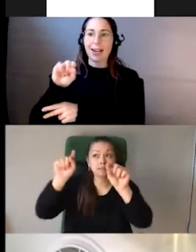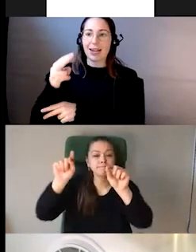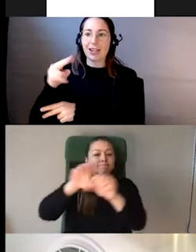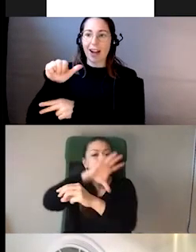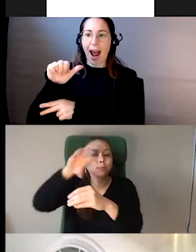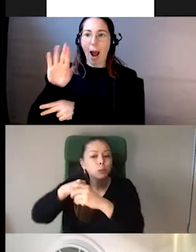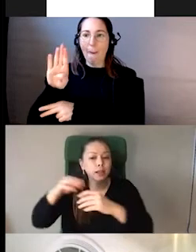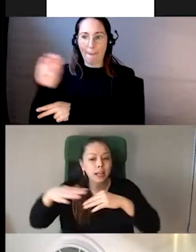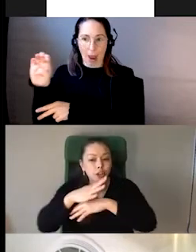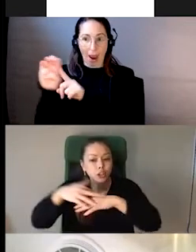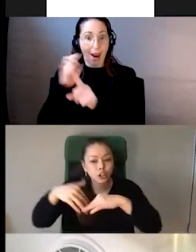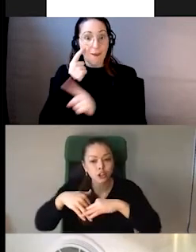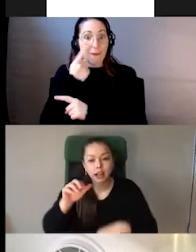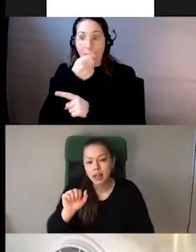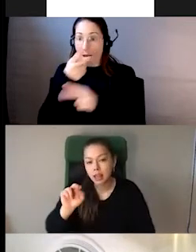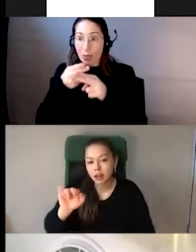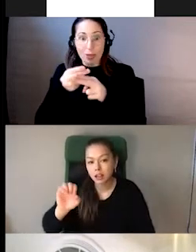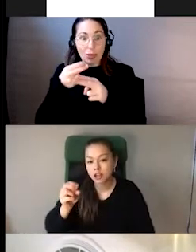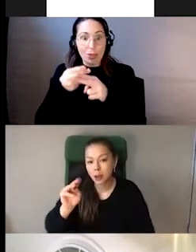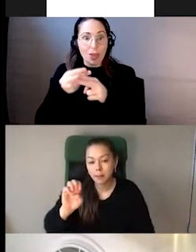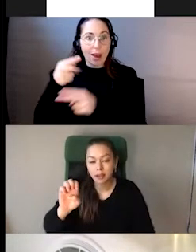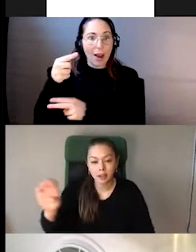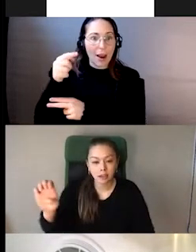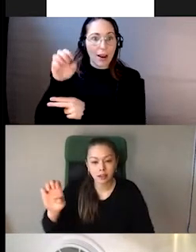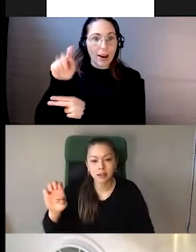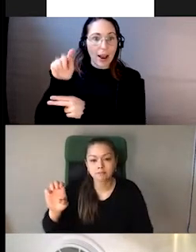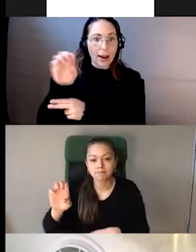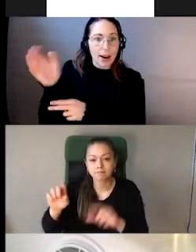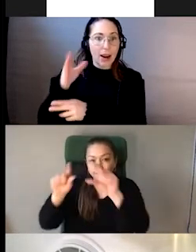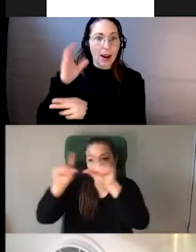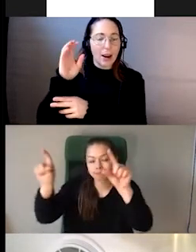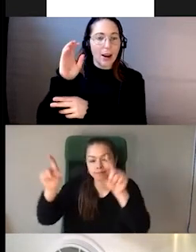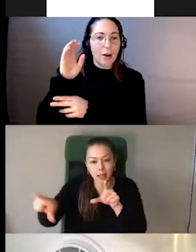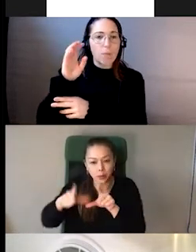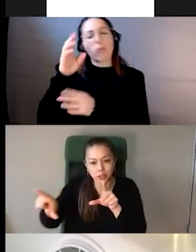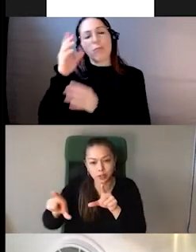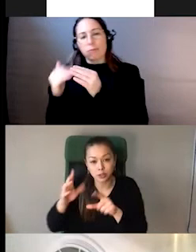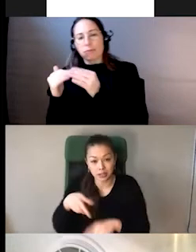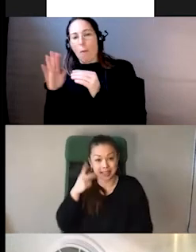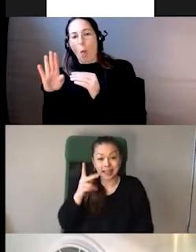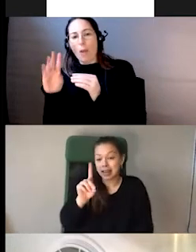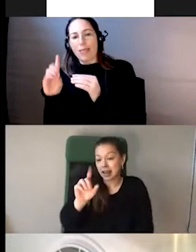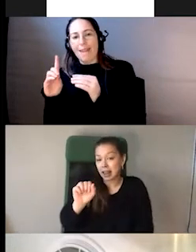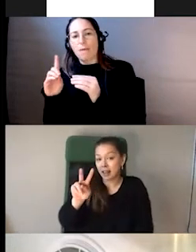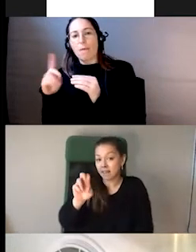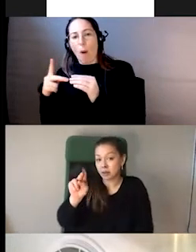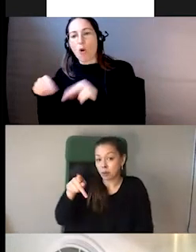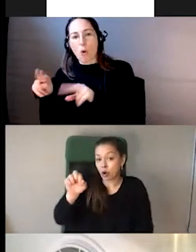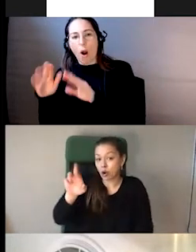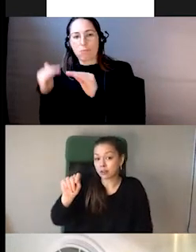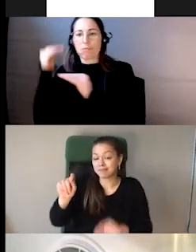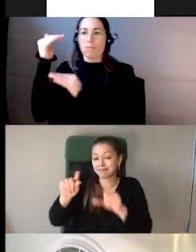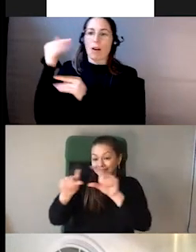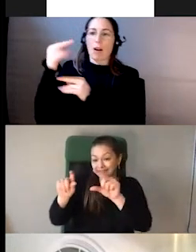see the name Davenport Road, and then the Anishinaabe name Gete Onagaming also. And if you'd